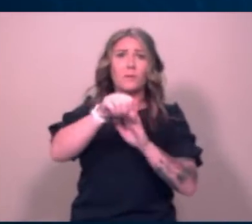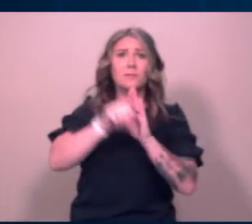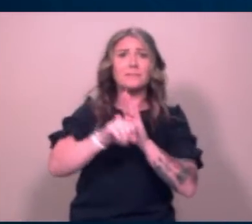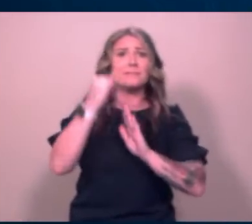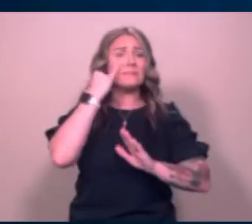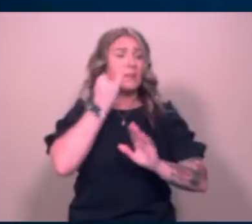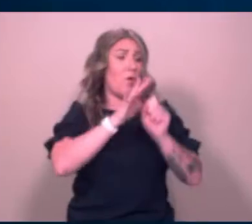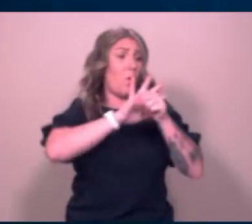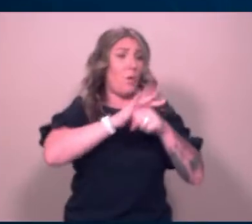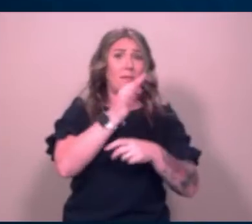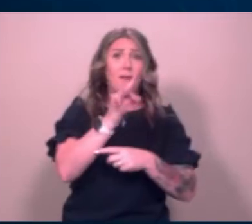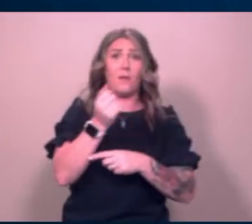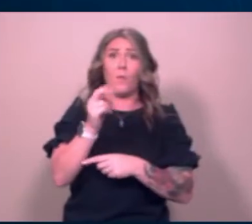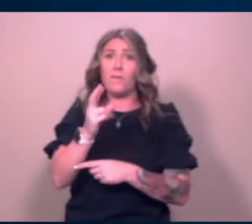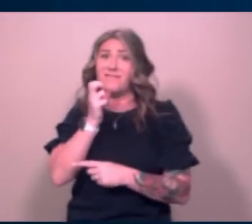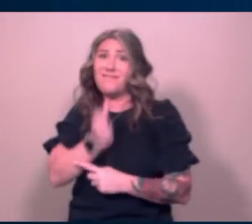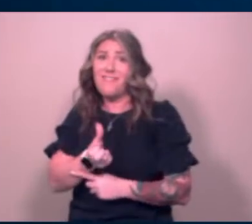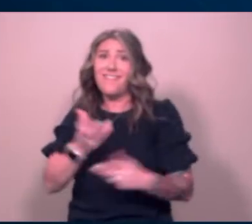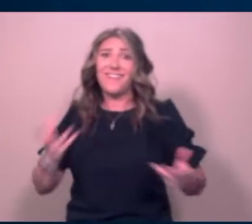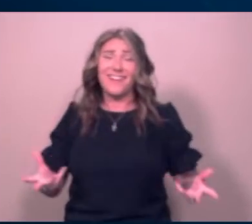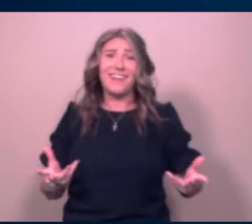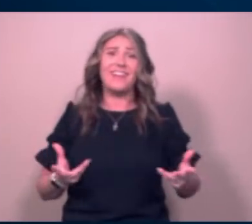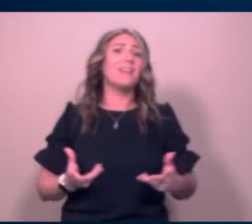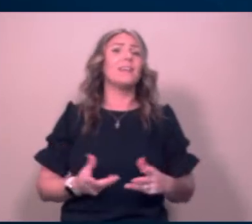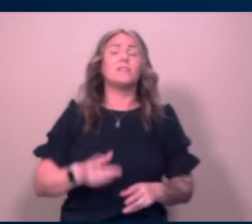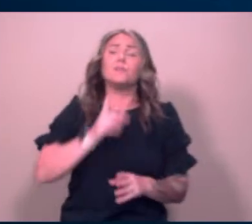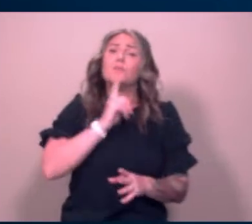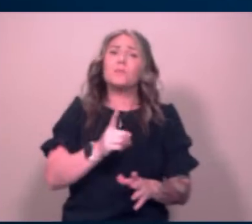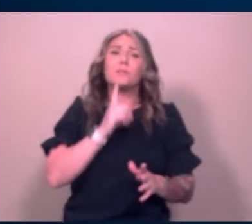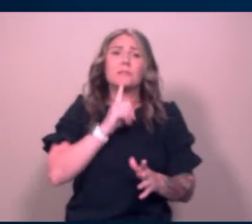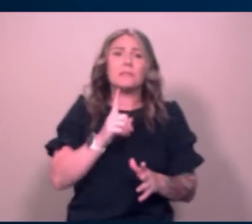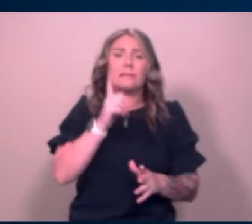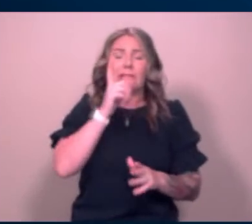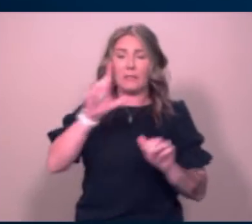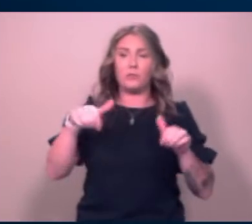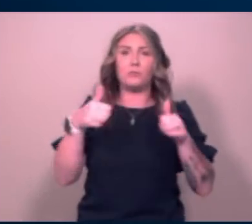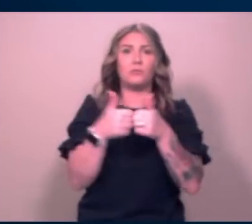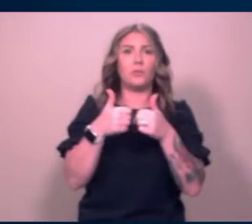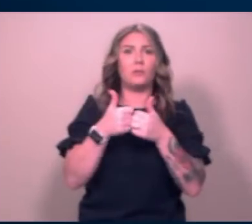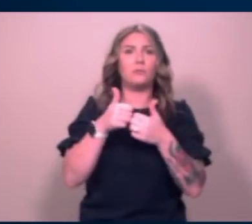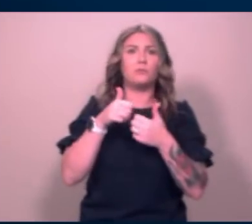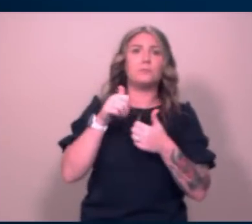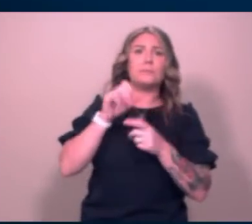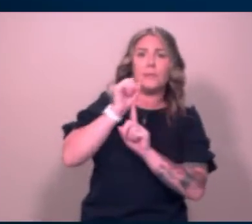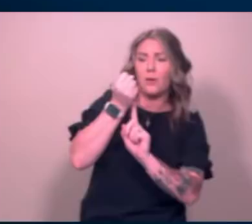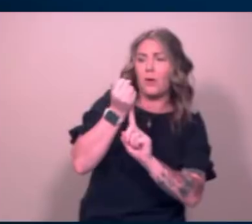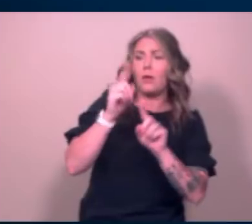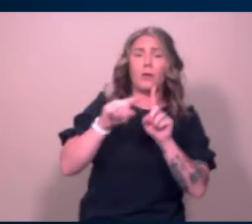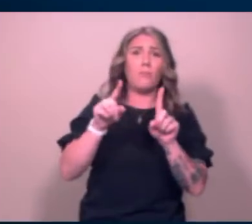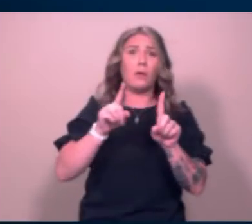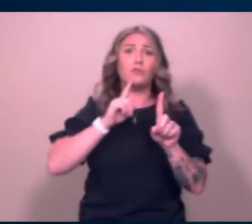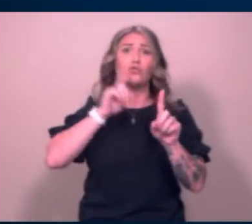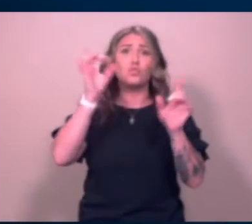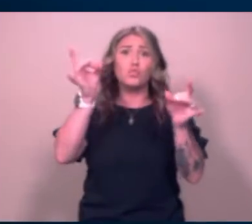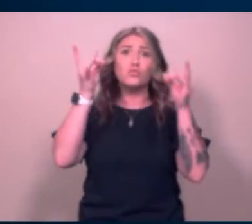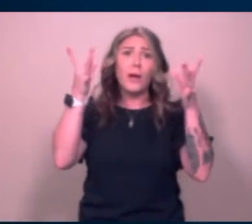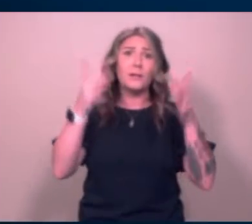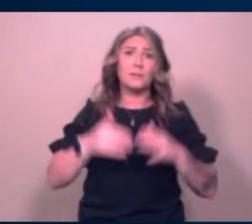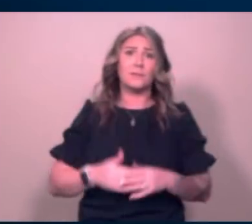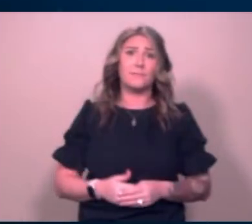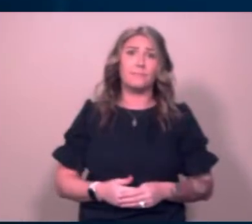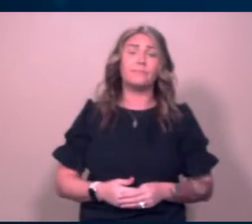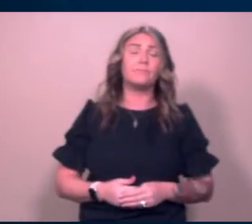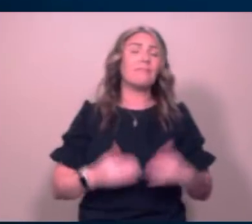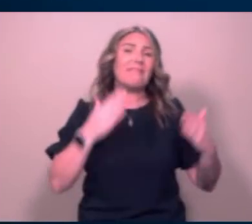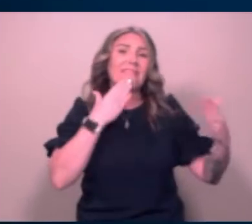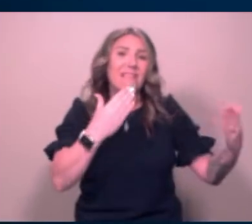or not. And it speaks truly to not challenging situations, but true crisis situations. Thank you,